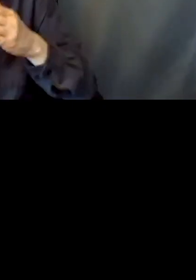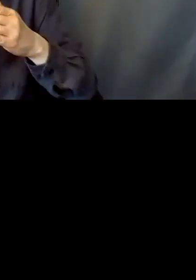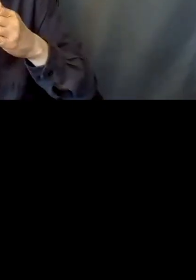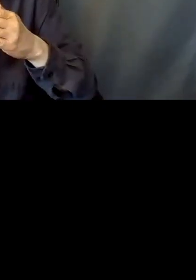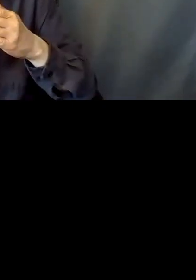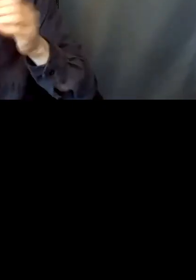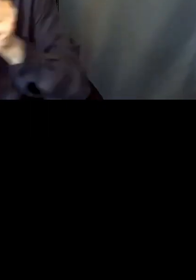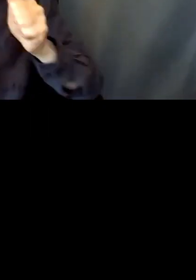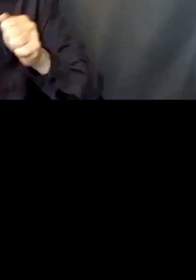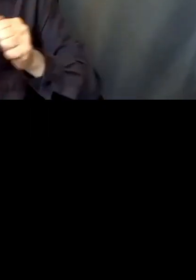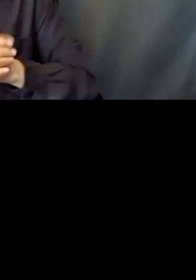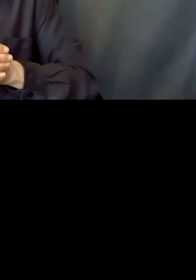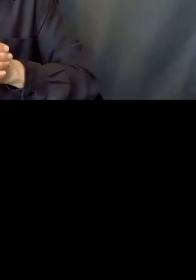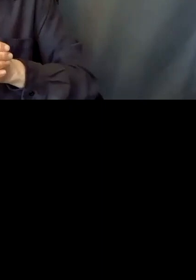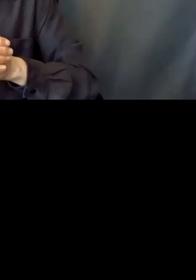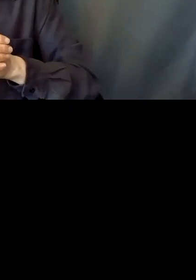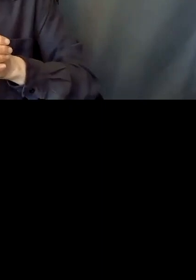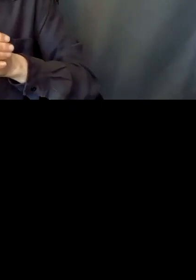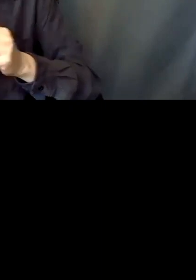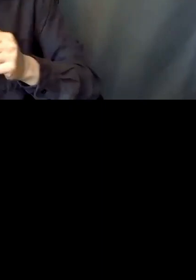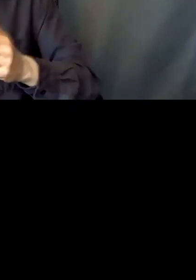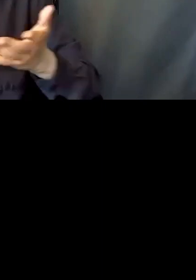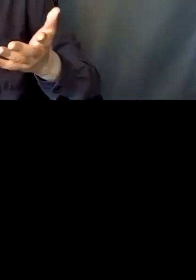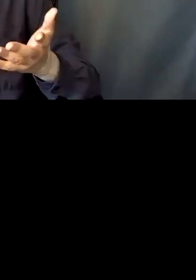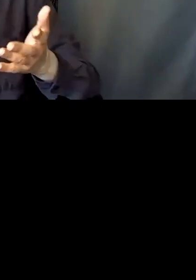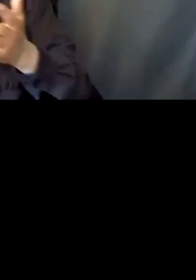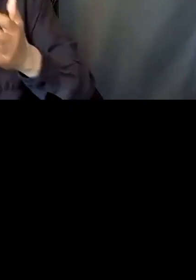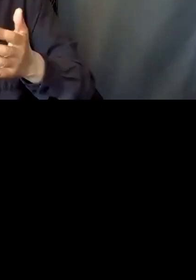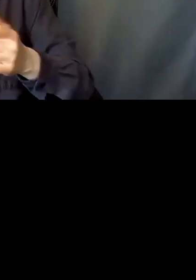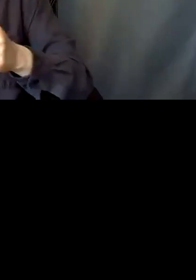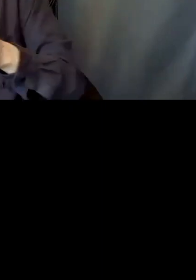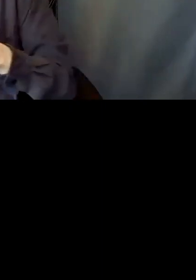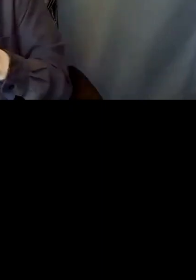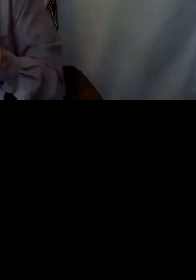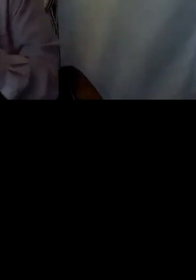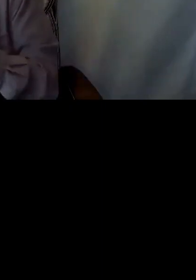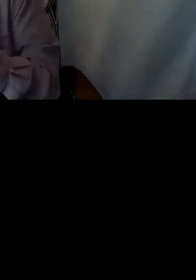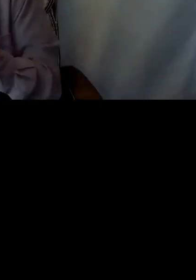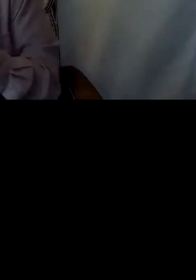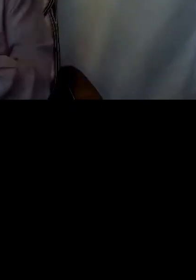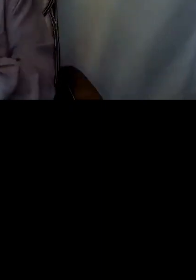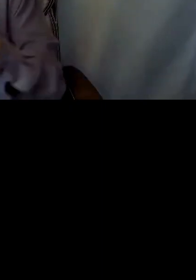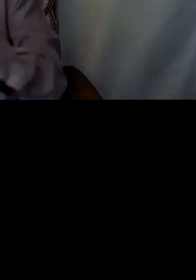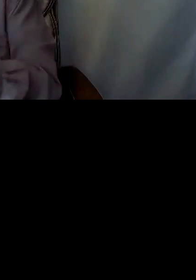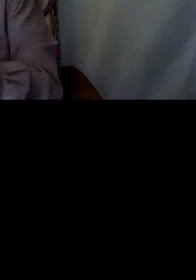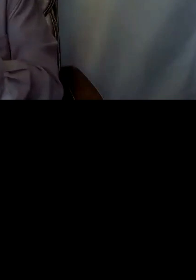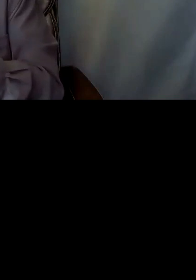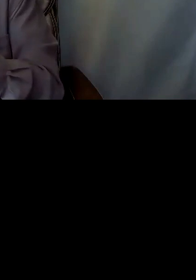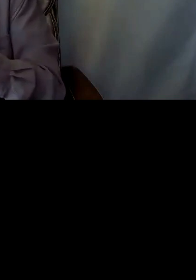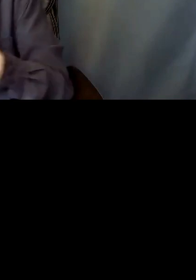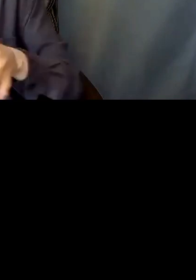not legally able to be involved, again, I think it's just really critical as family members to have your